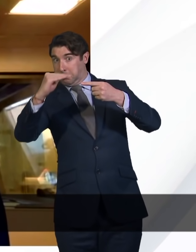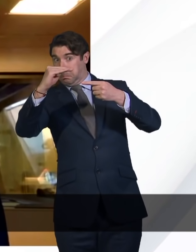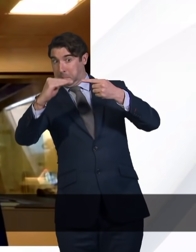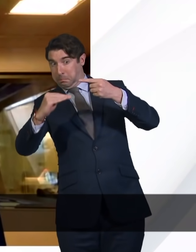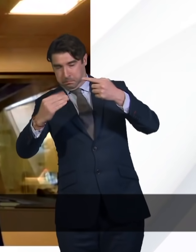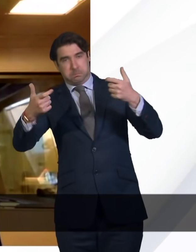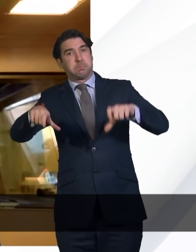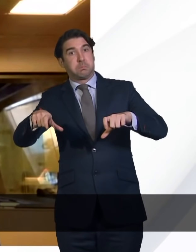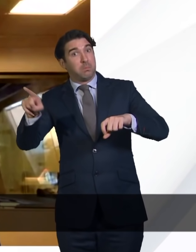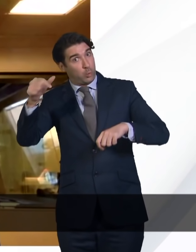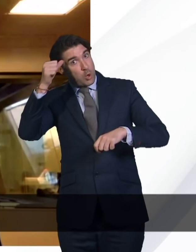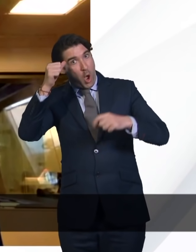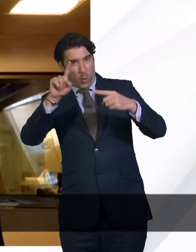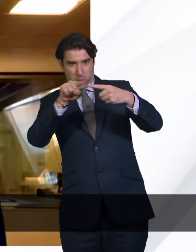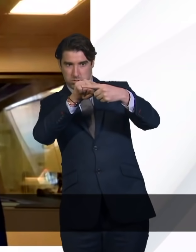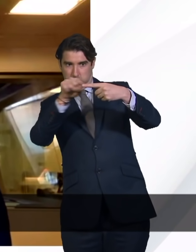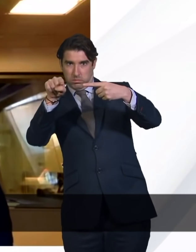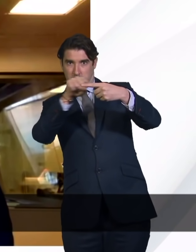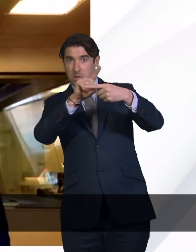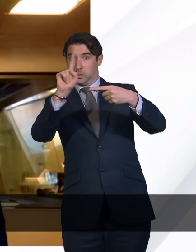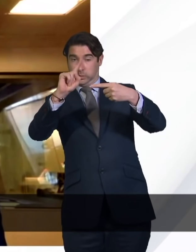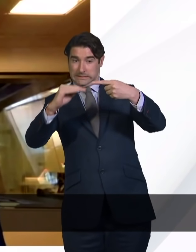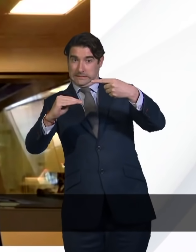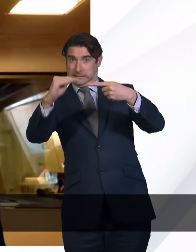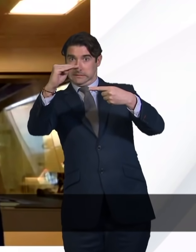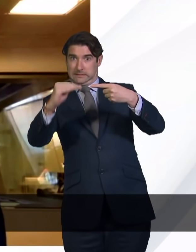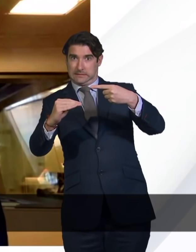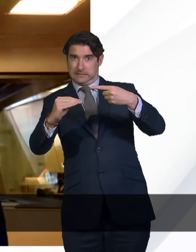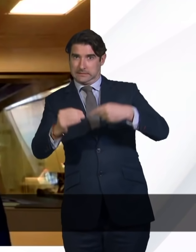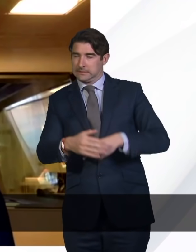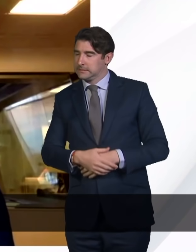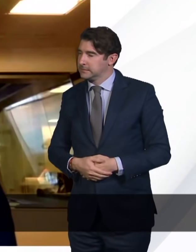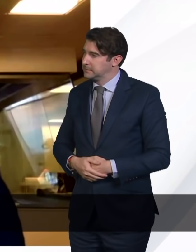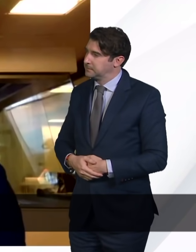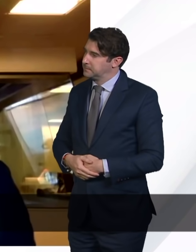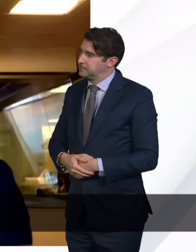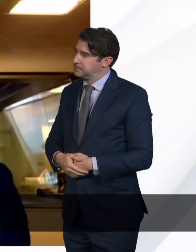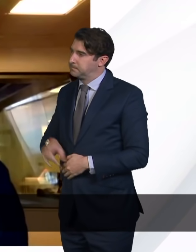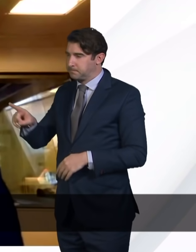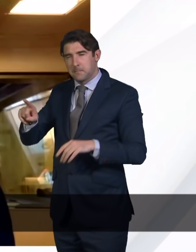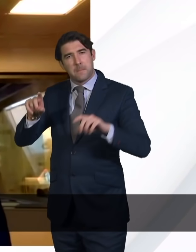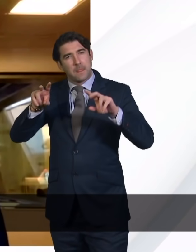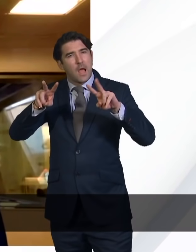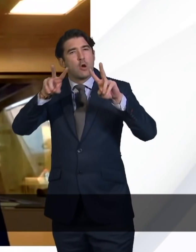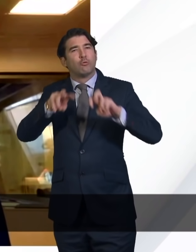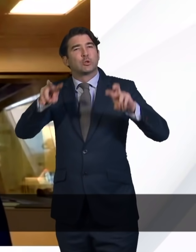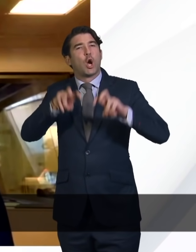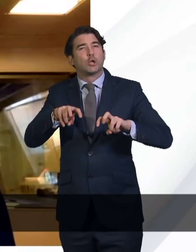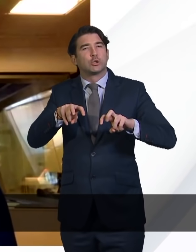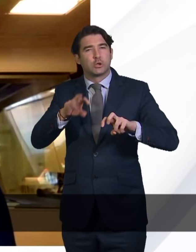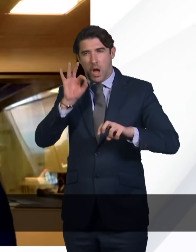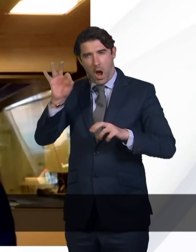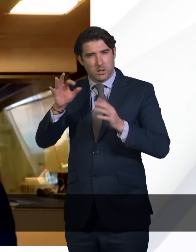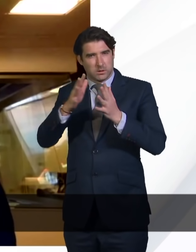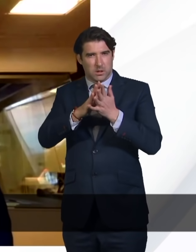COVID surveillance survey shows the virus is overwhelmingly spread within households or with people visiting other